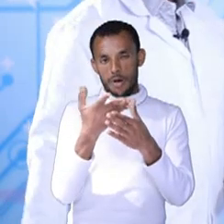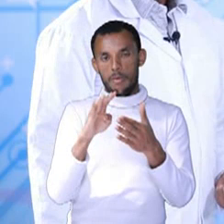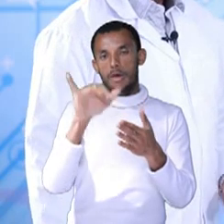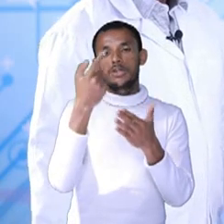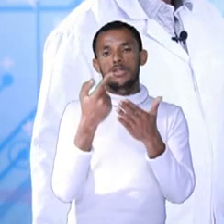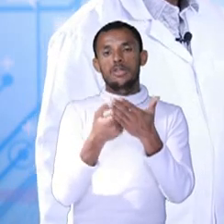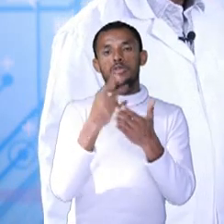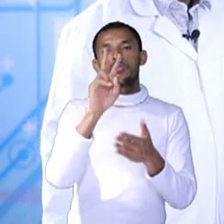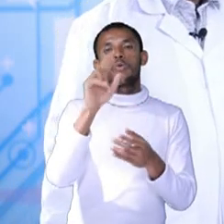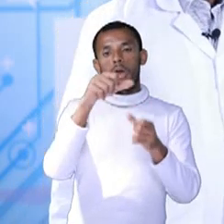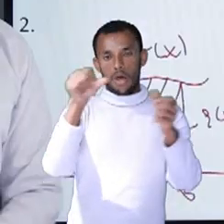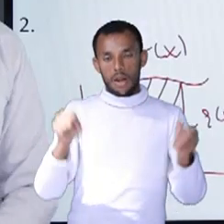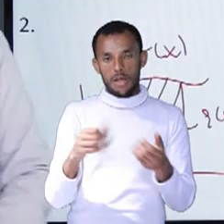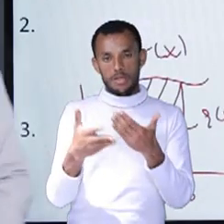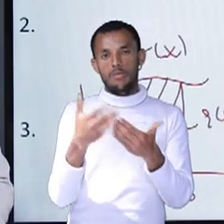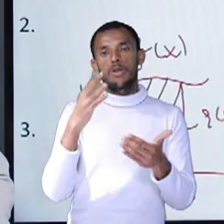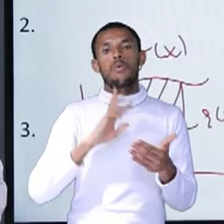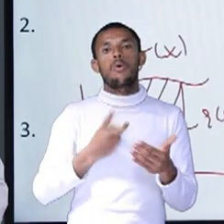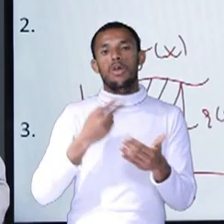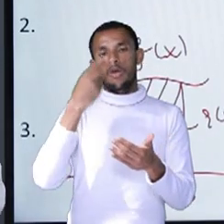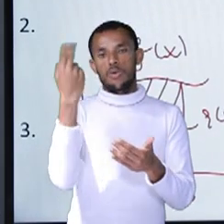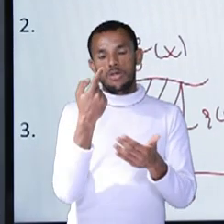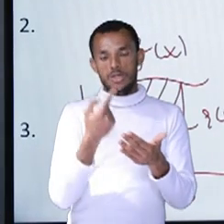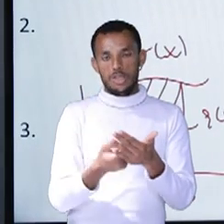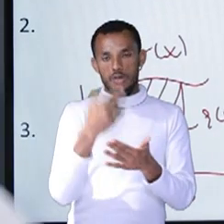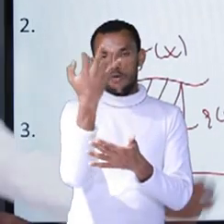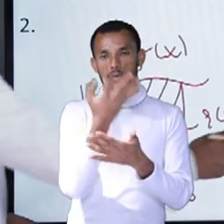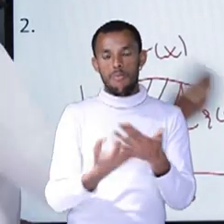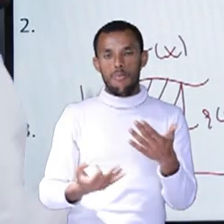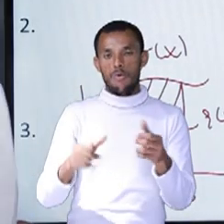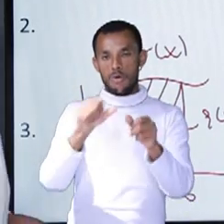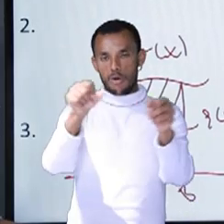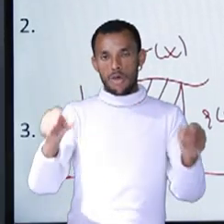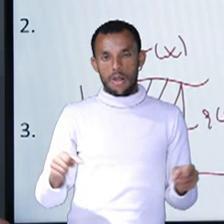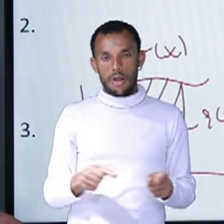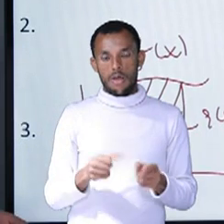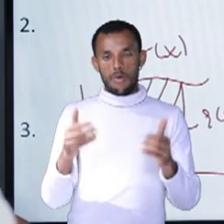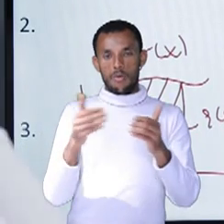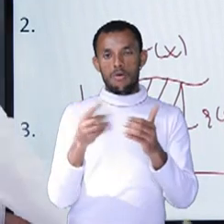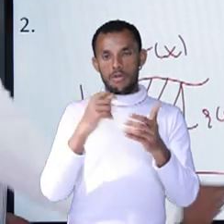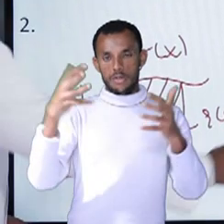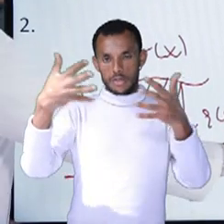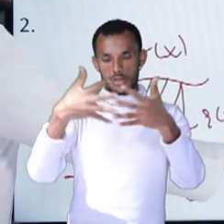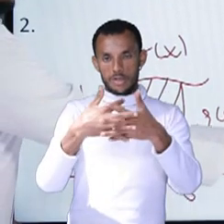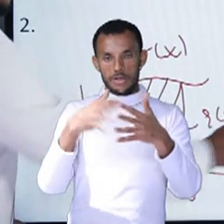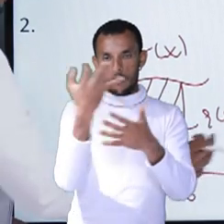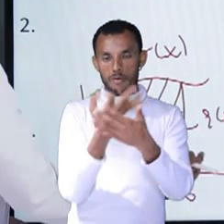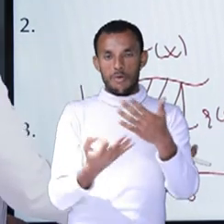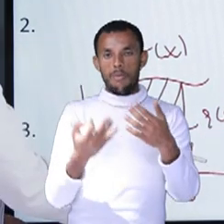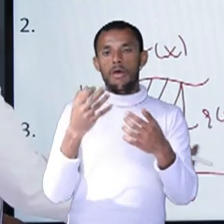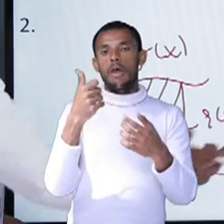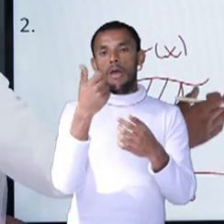area, simply you apply this formula. So area is equal to the integration from a to